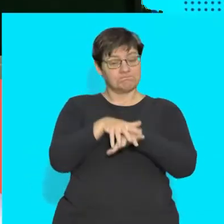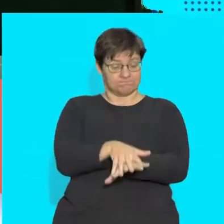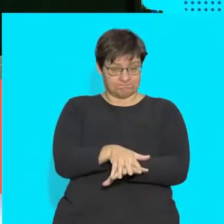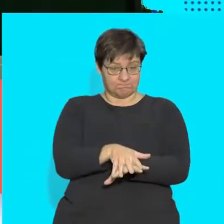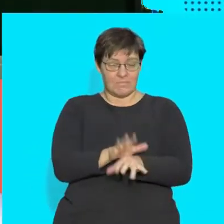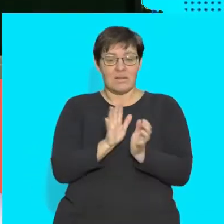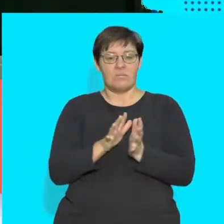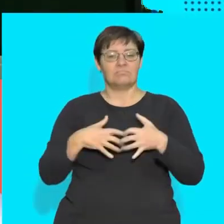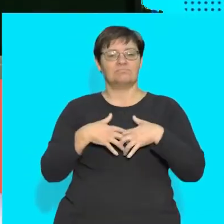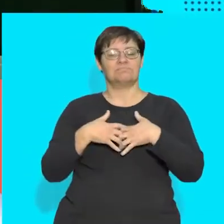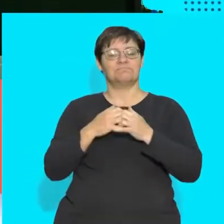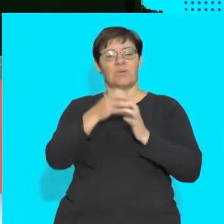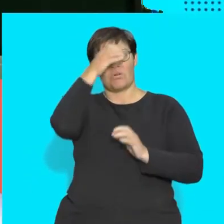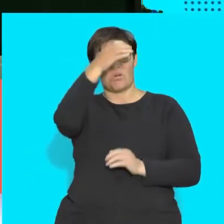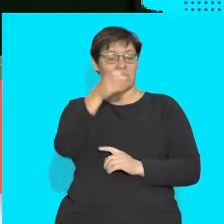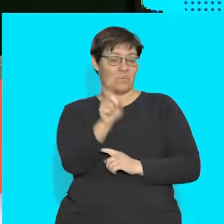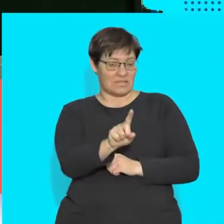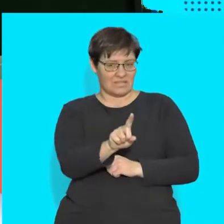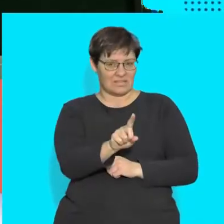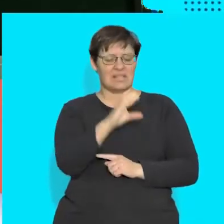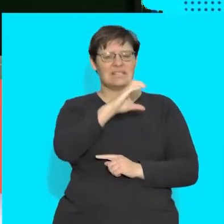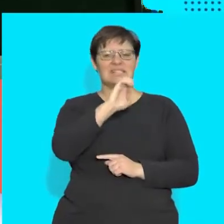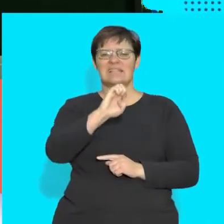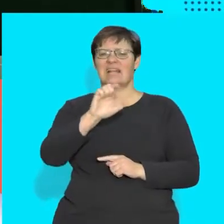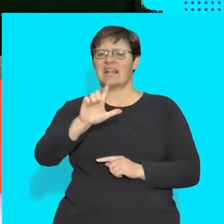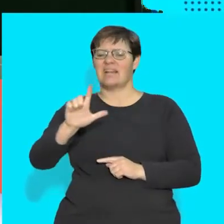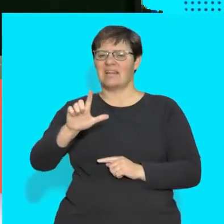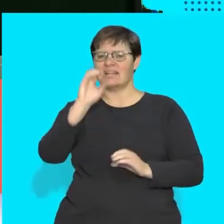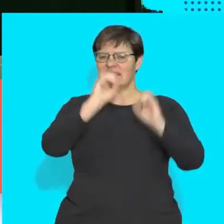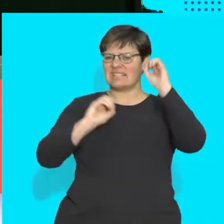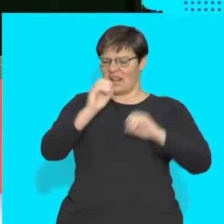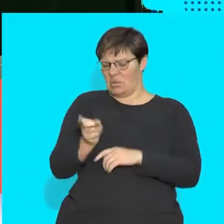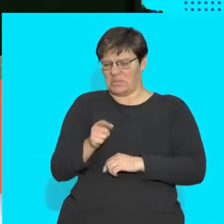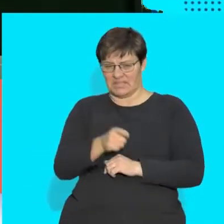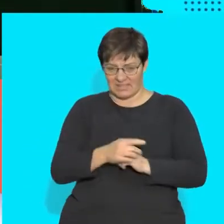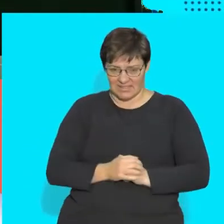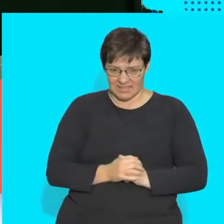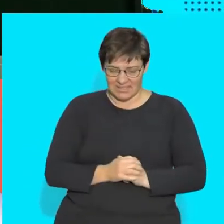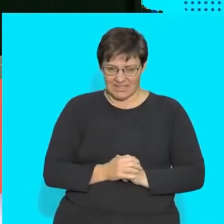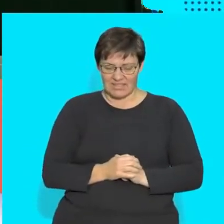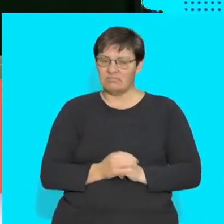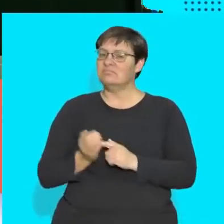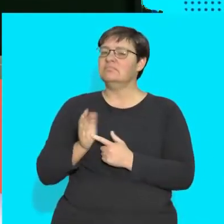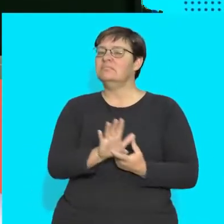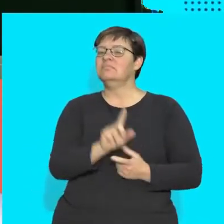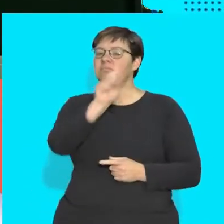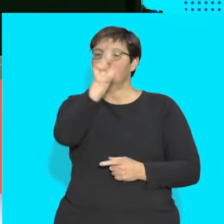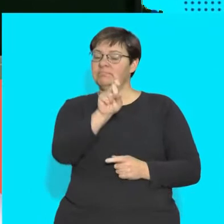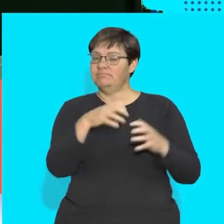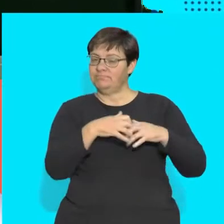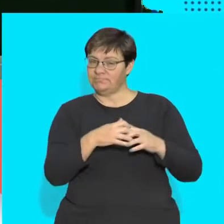those together to come up with this concept of what a cell is. Now, I posed an interesting question on the